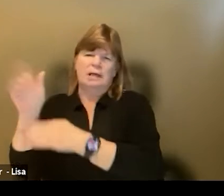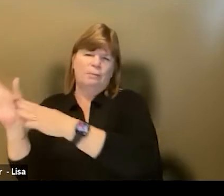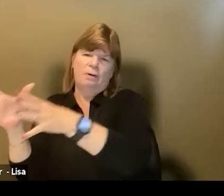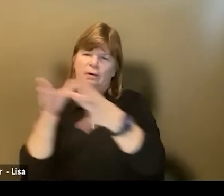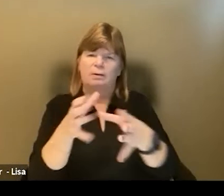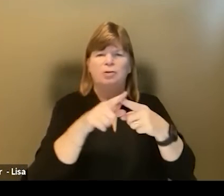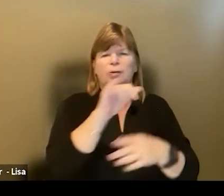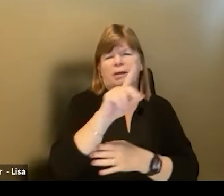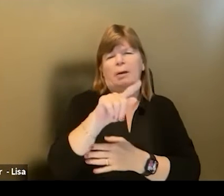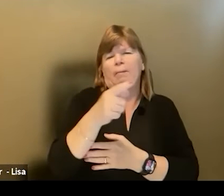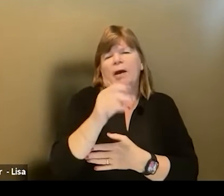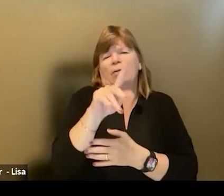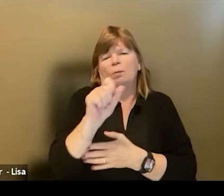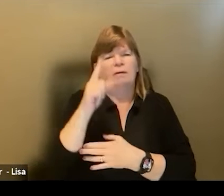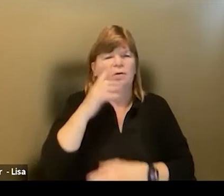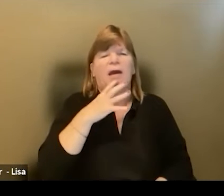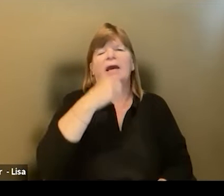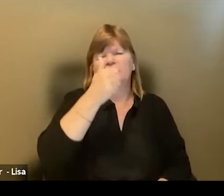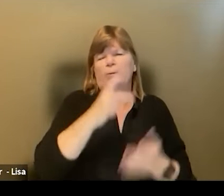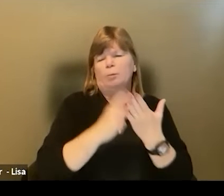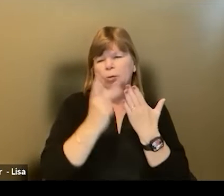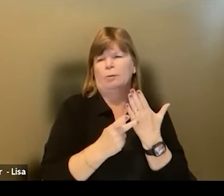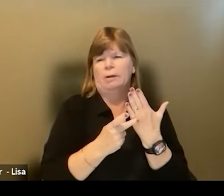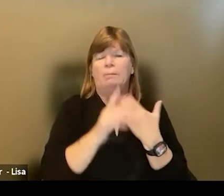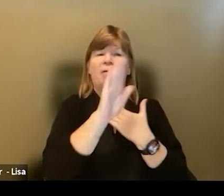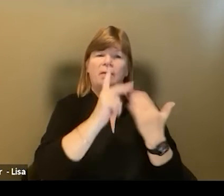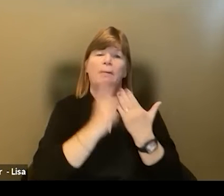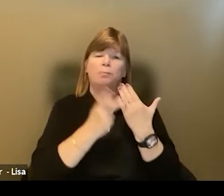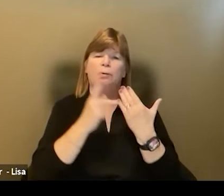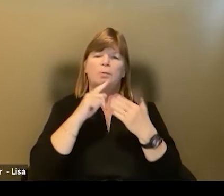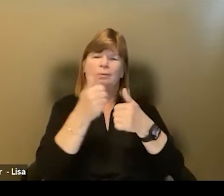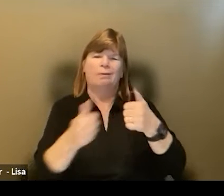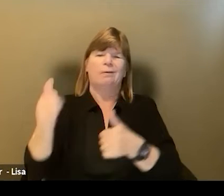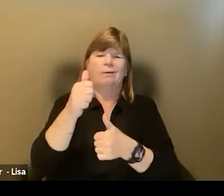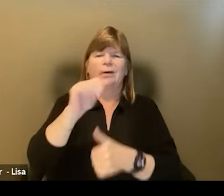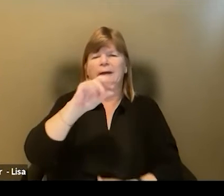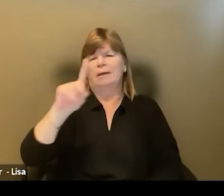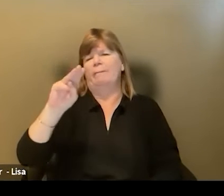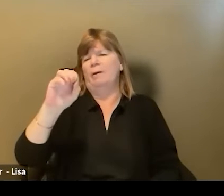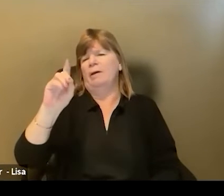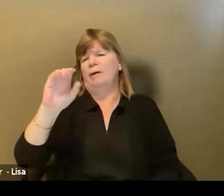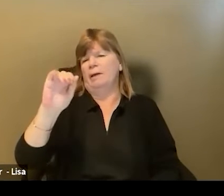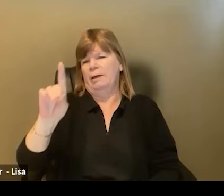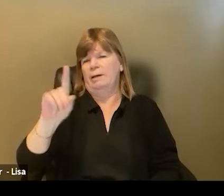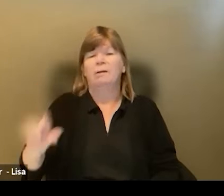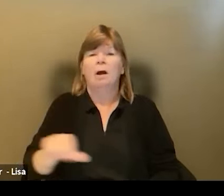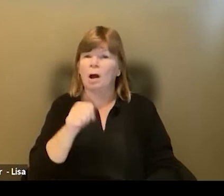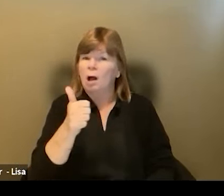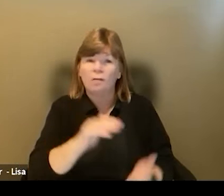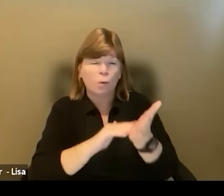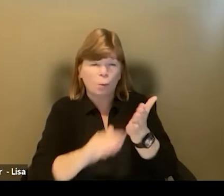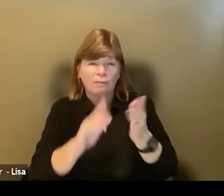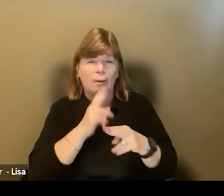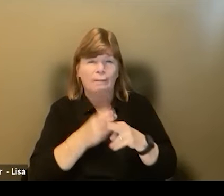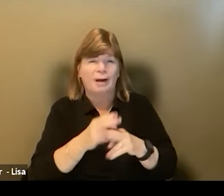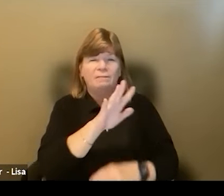into the Indiana Pathways for Aging program. And that program will be overseen by Indiana Medicaid. The other waivers